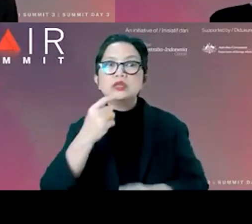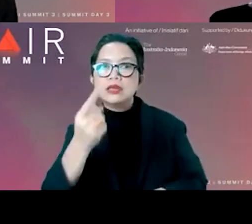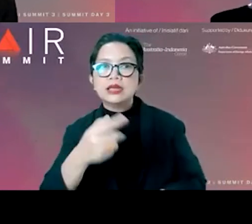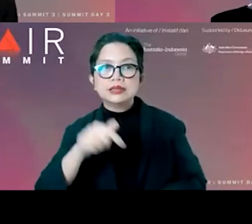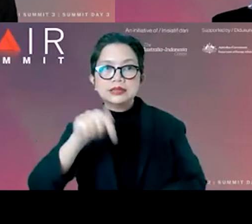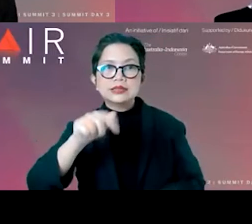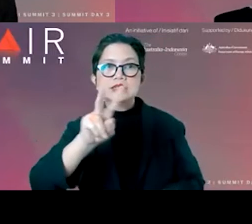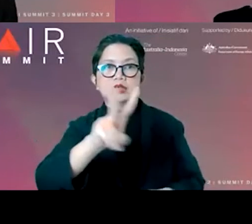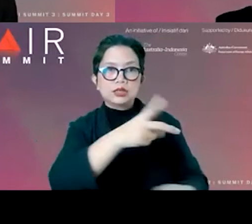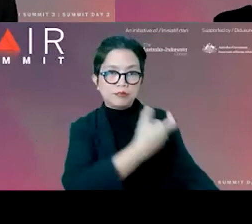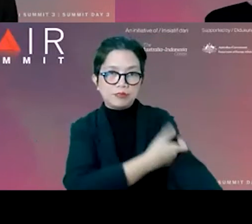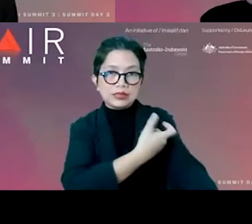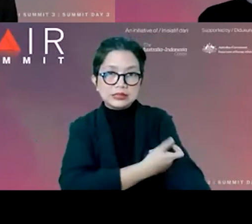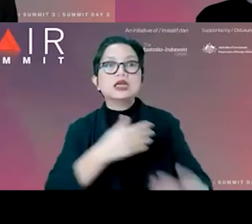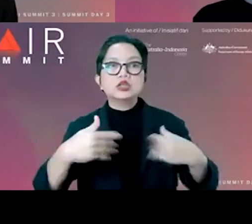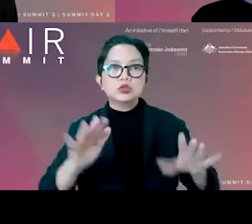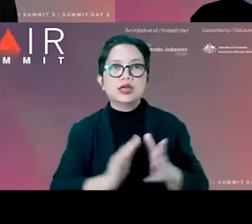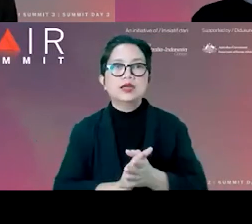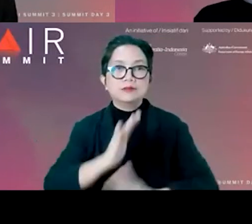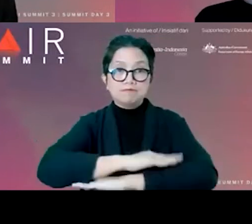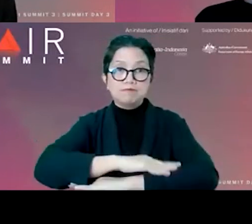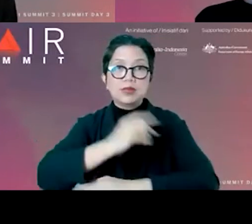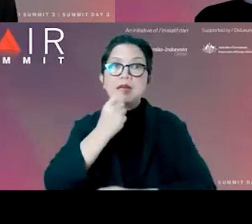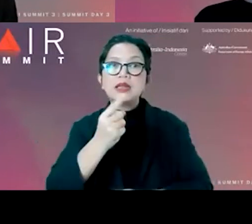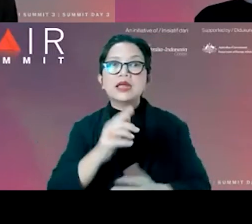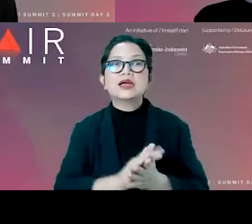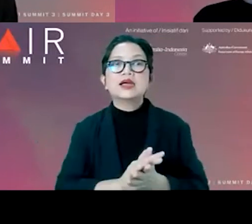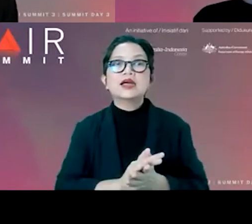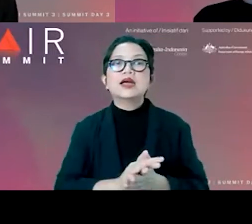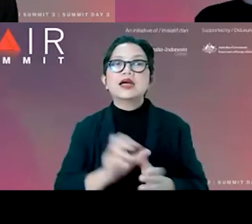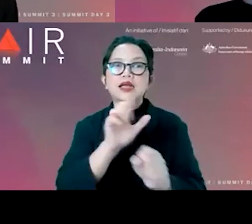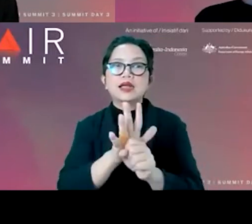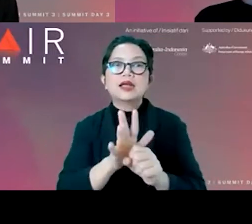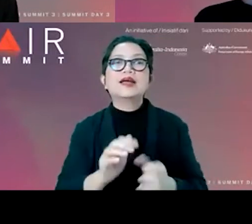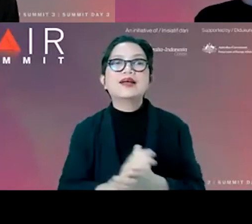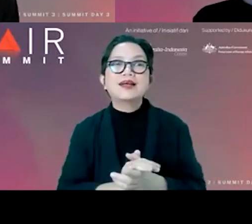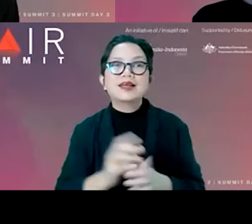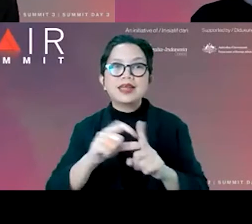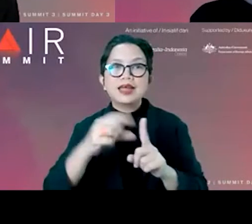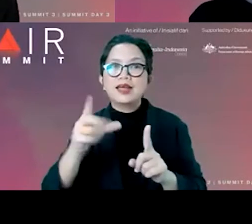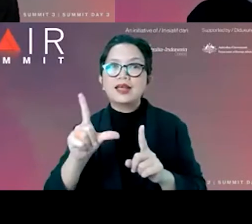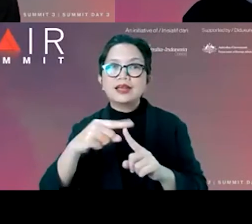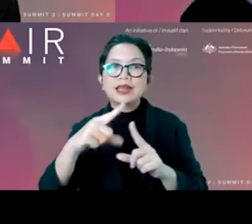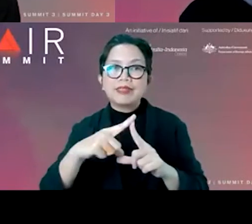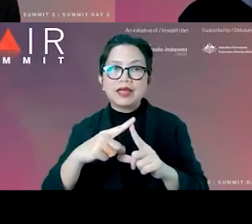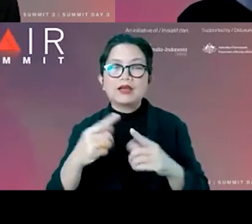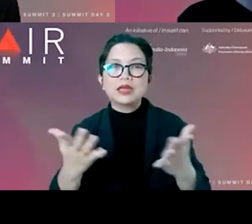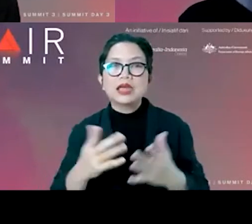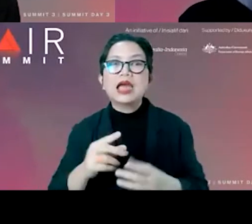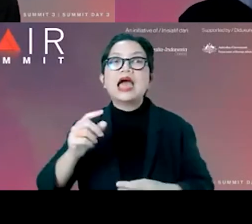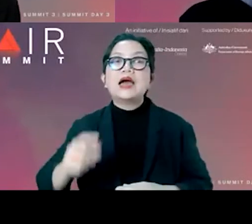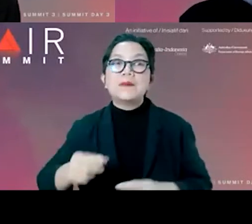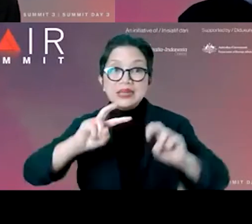well. Your modelling was done pre that. How can it be used, even though we have these other variables turning up?